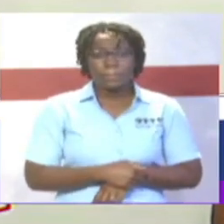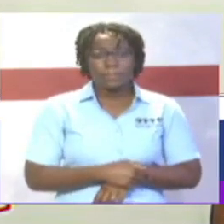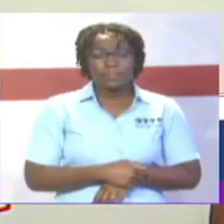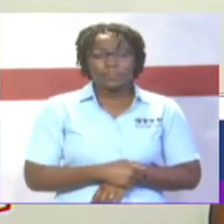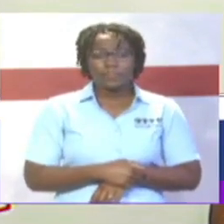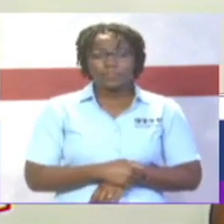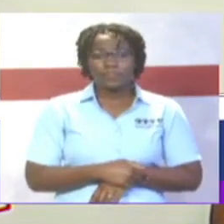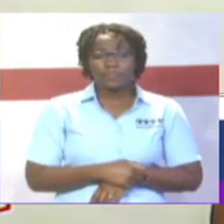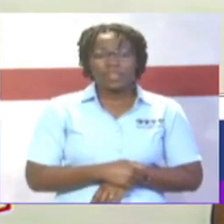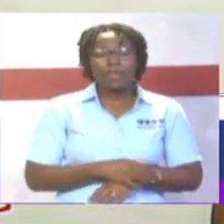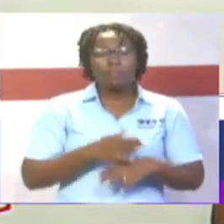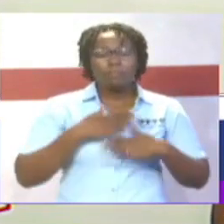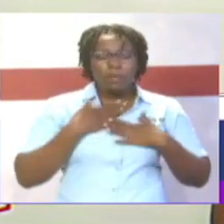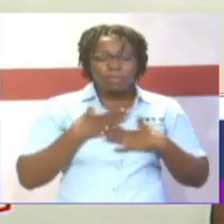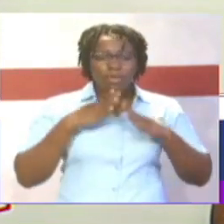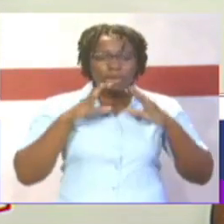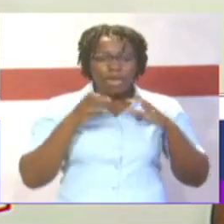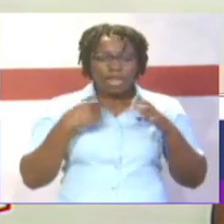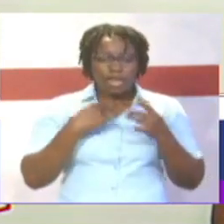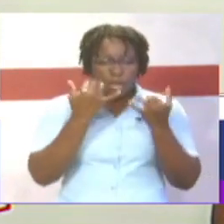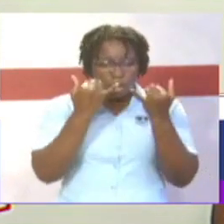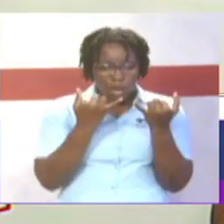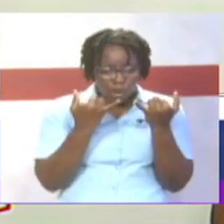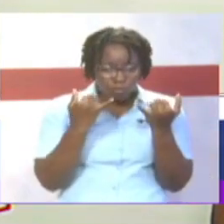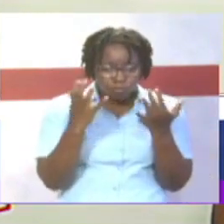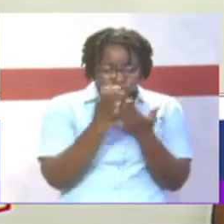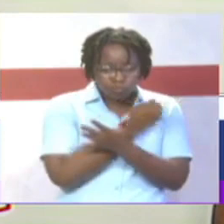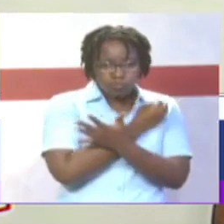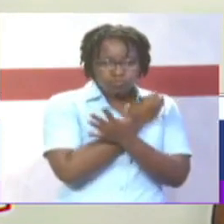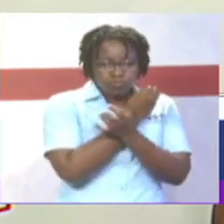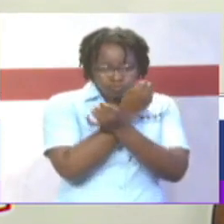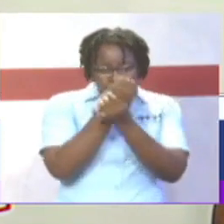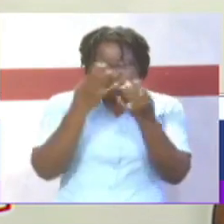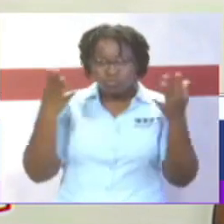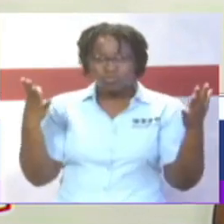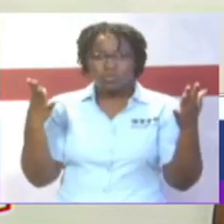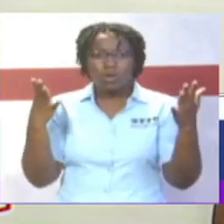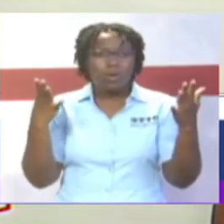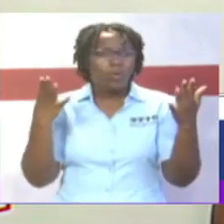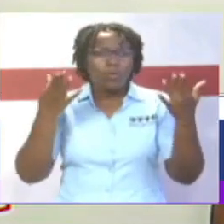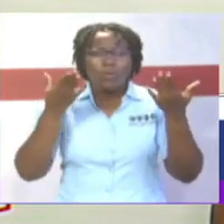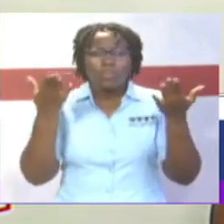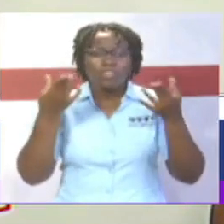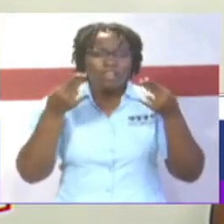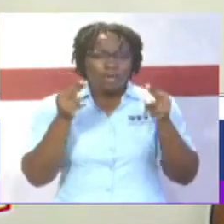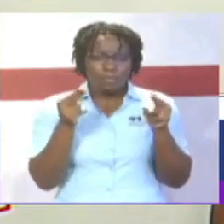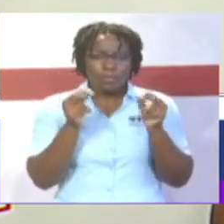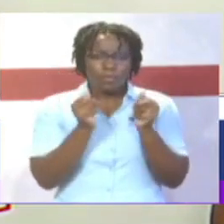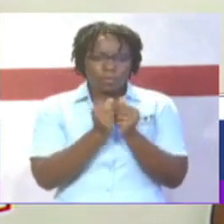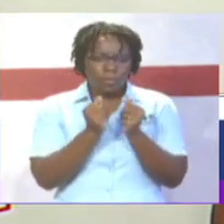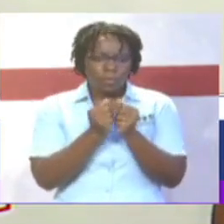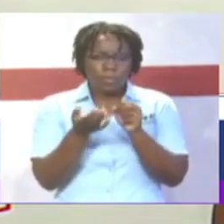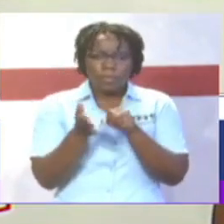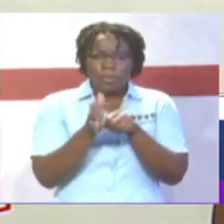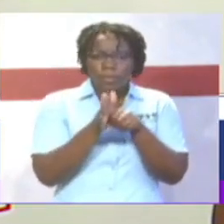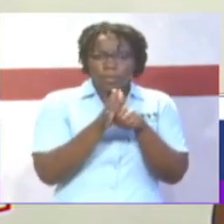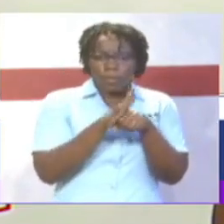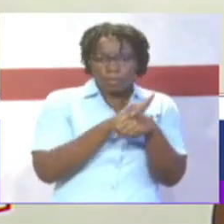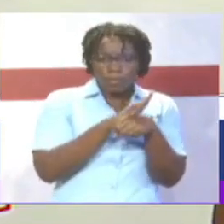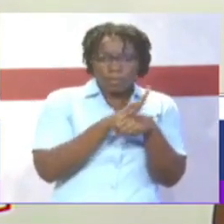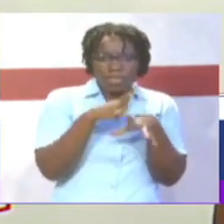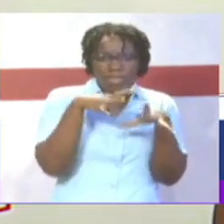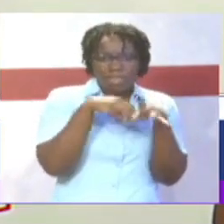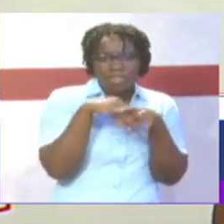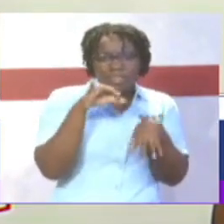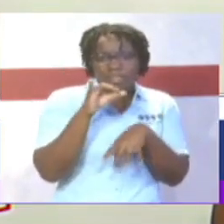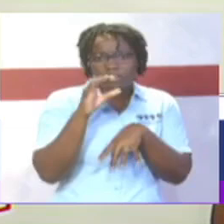share a glimpse of what a day in the COVID ICU is like, in the hope that it would encourage persons who are still unvaccinated to